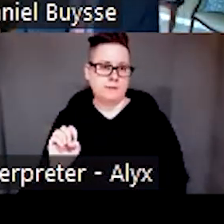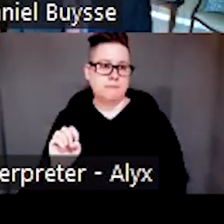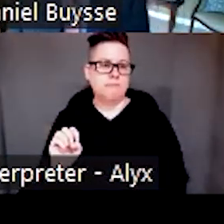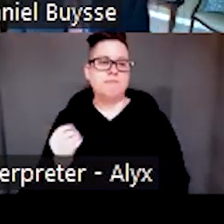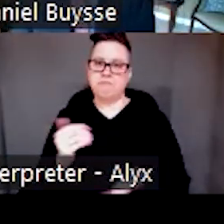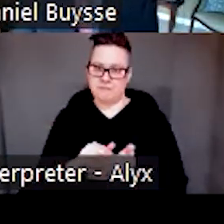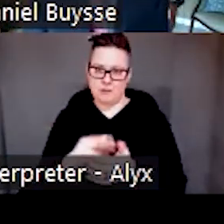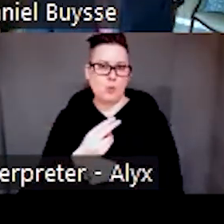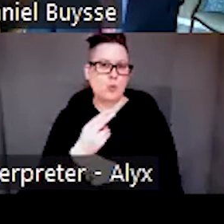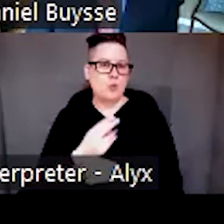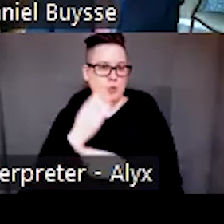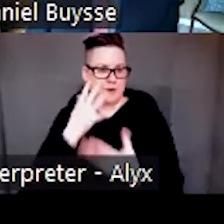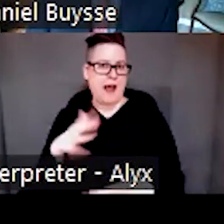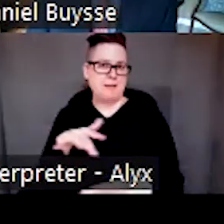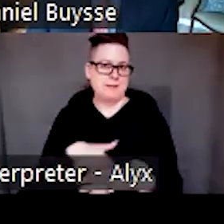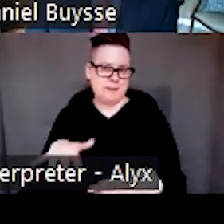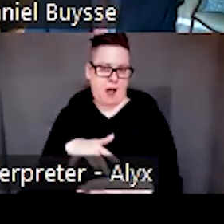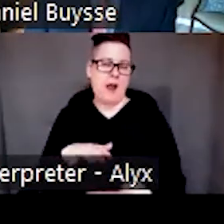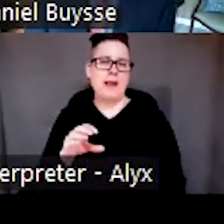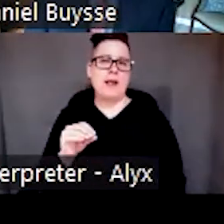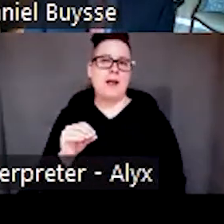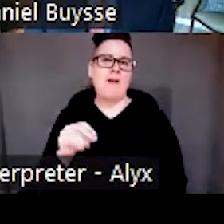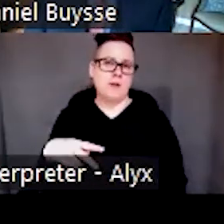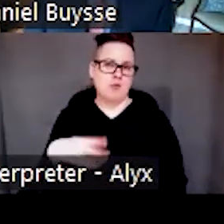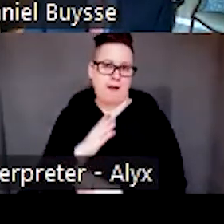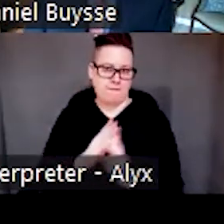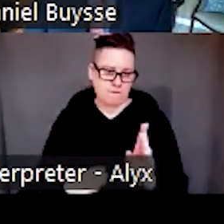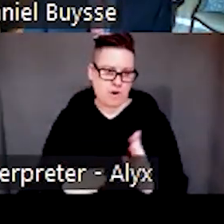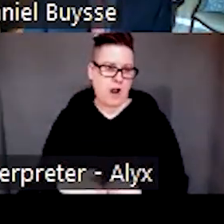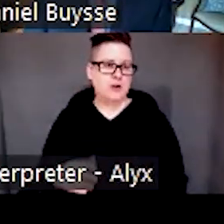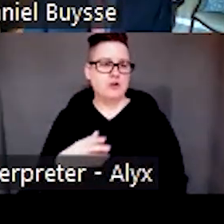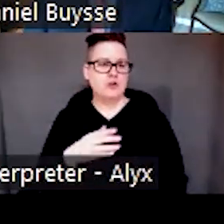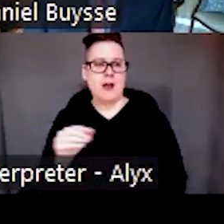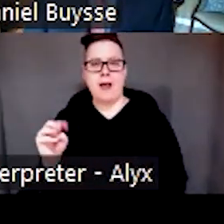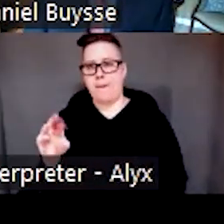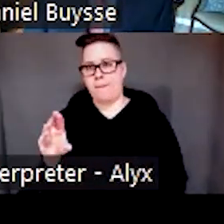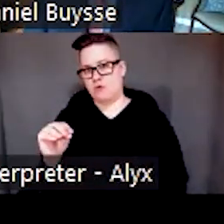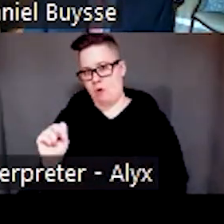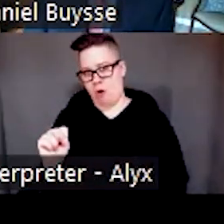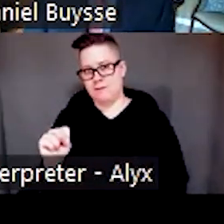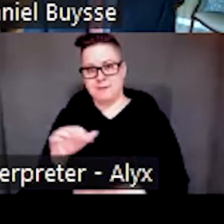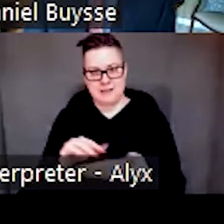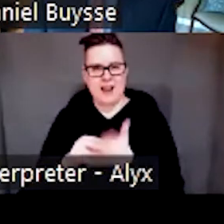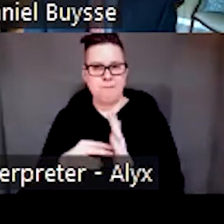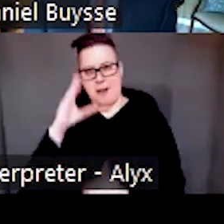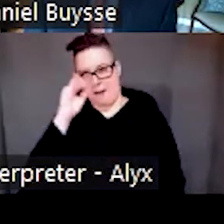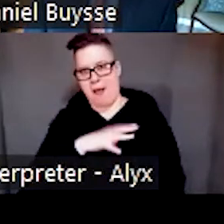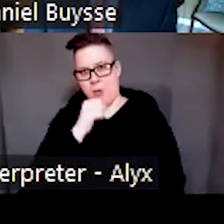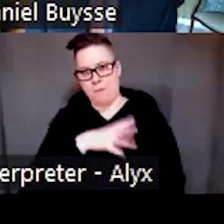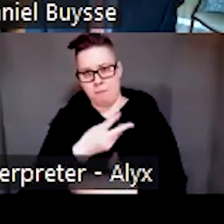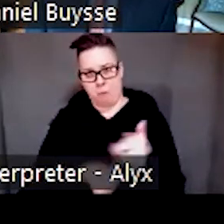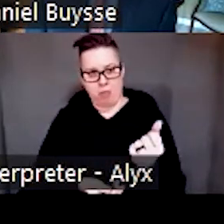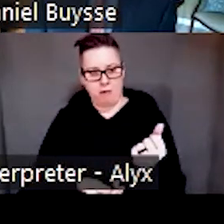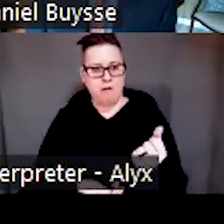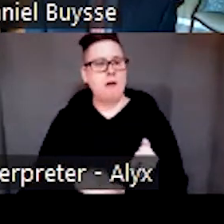data from the study of osteoporotic fractures as well as the Mr. Oss study. So we had men and women. And in this study, Dr. Wallace